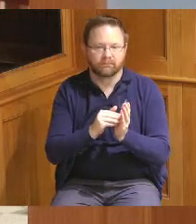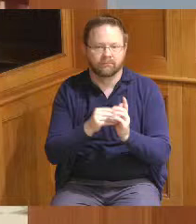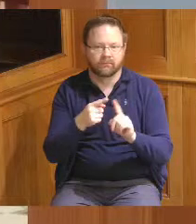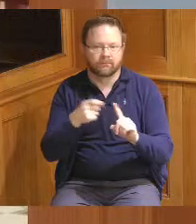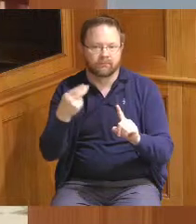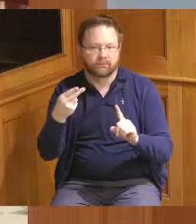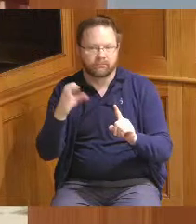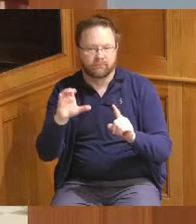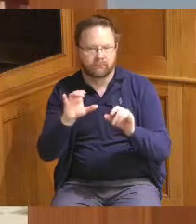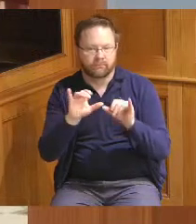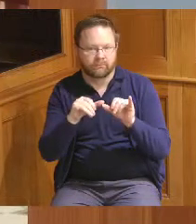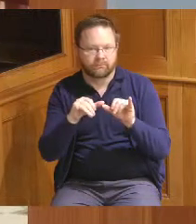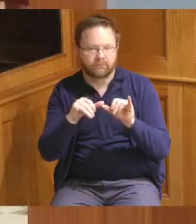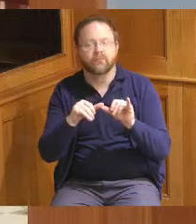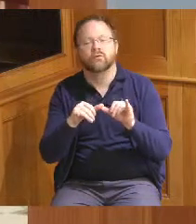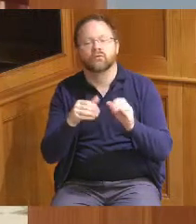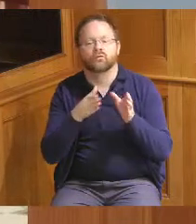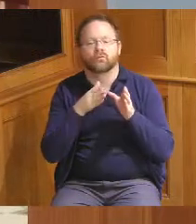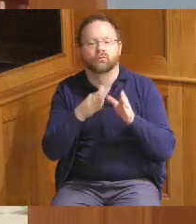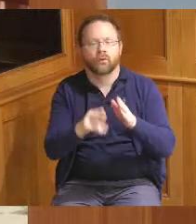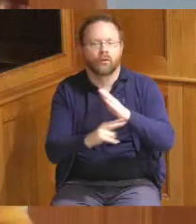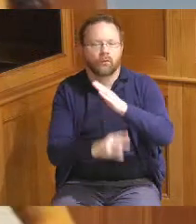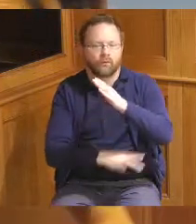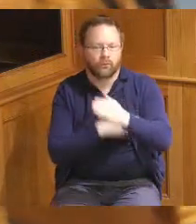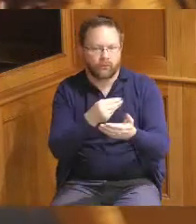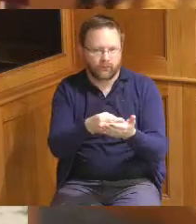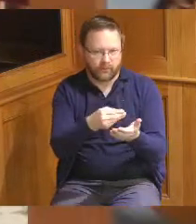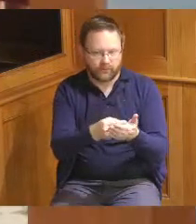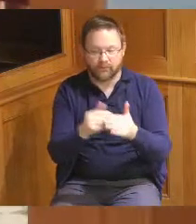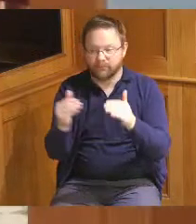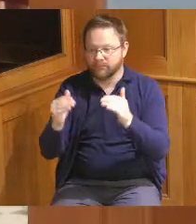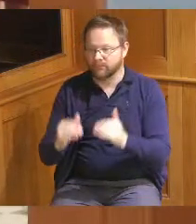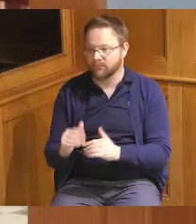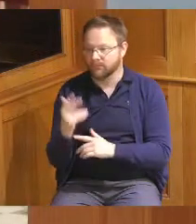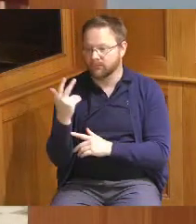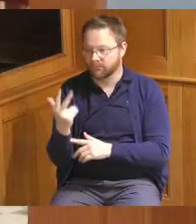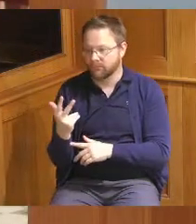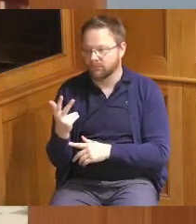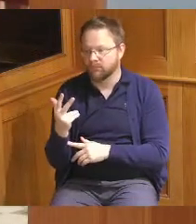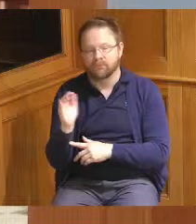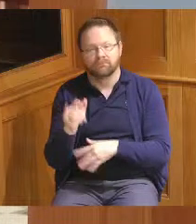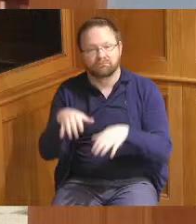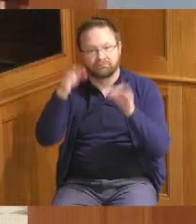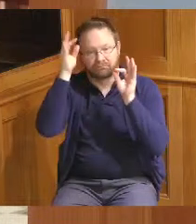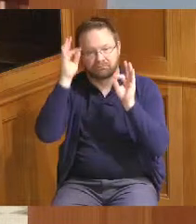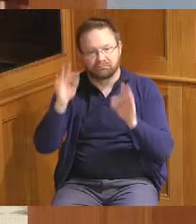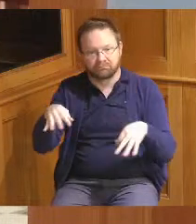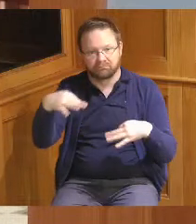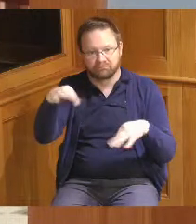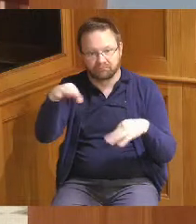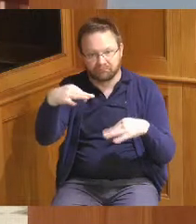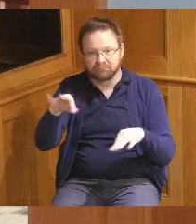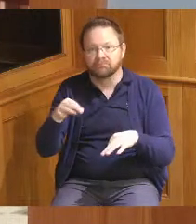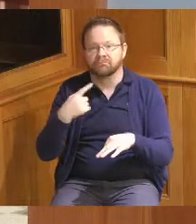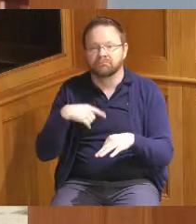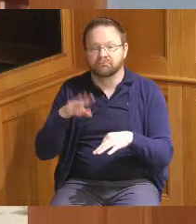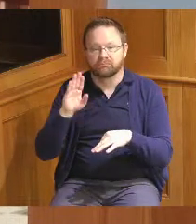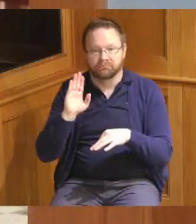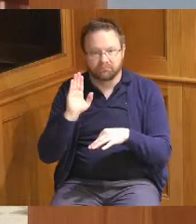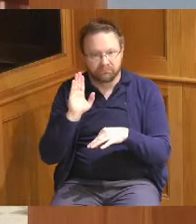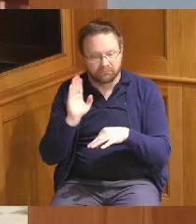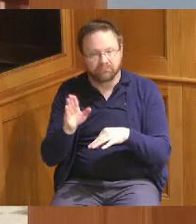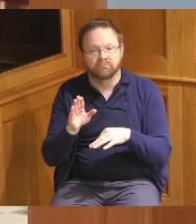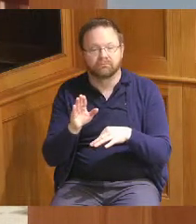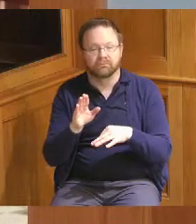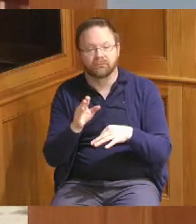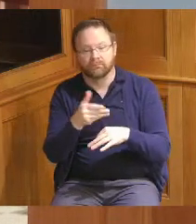Hamilton County Engineers Road and Bridge Funds. Item 3 is a resolution authorizing the county engineer to employ labor, purchase